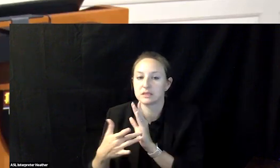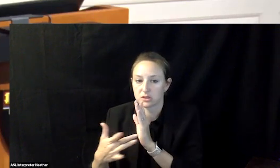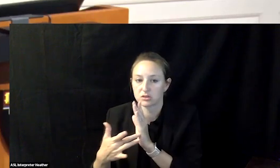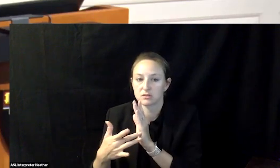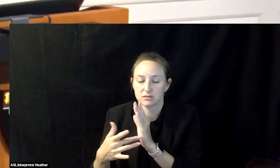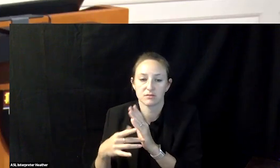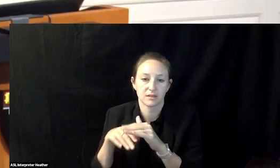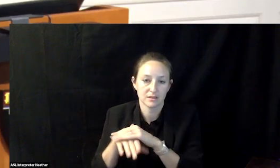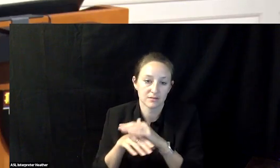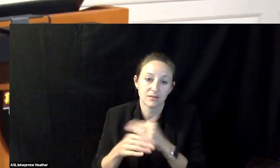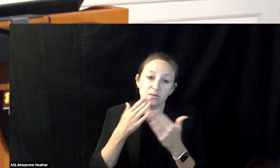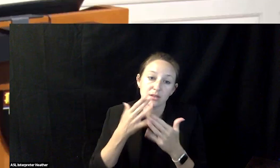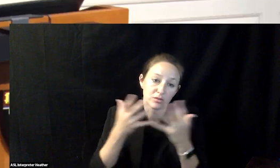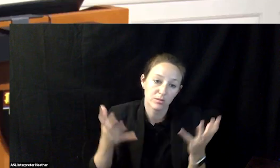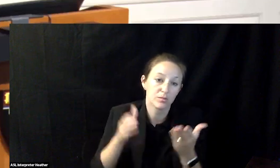to Dr. Alexis Stokes.